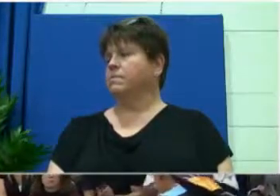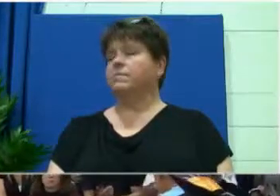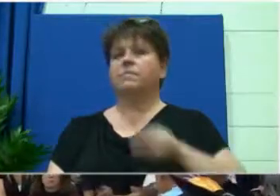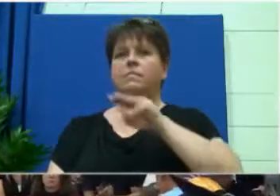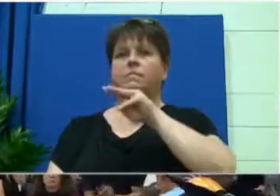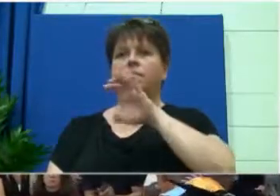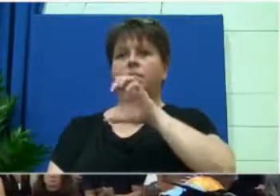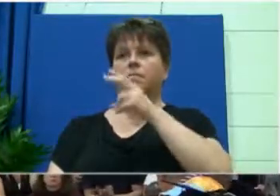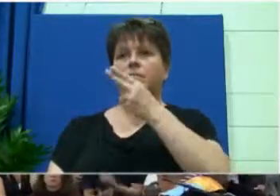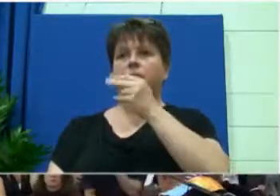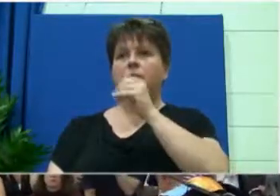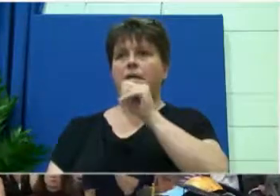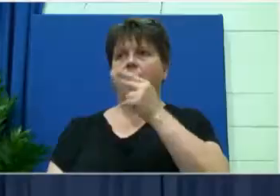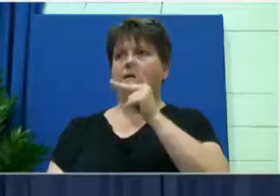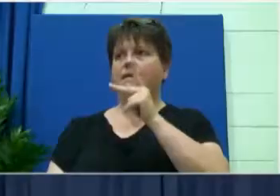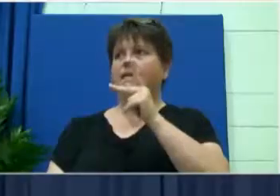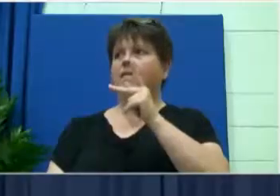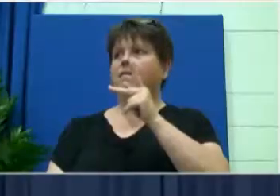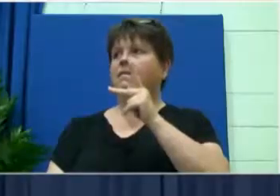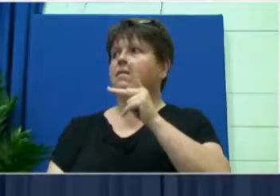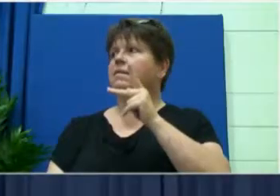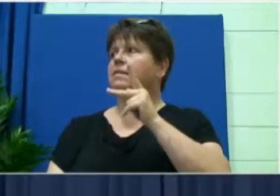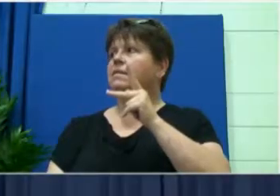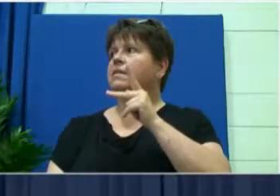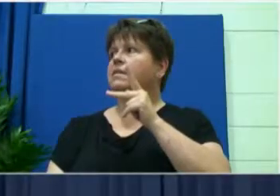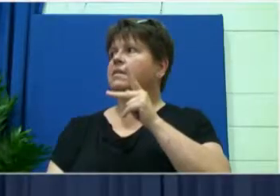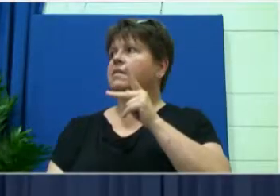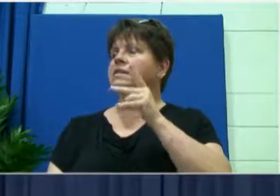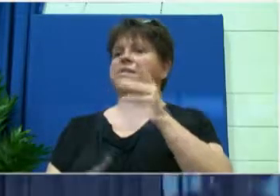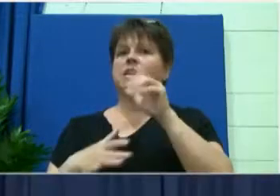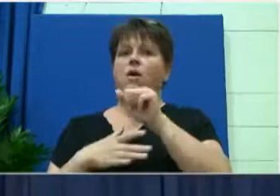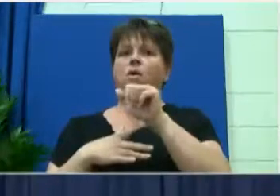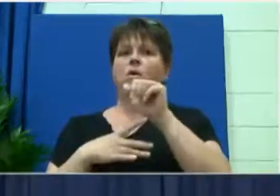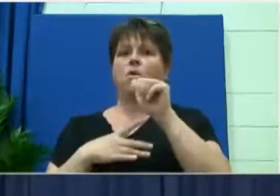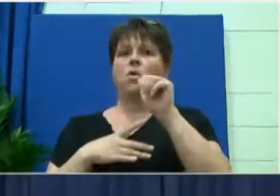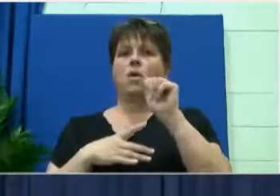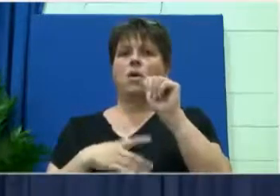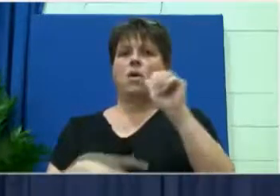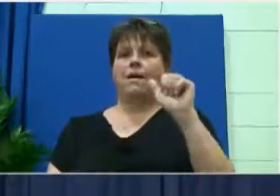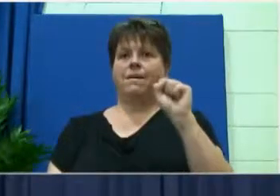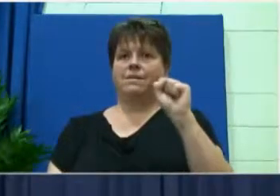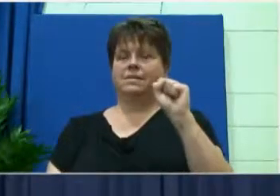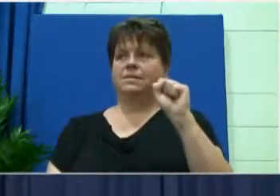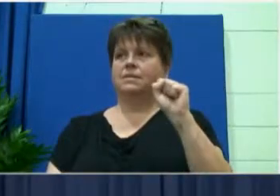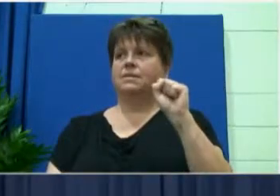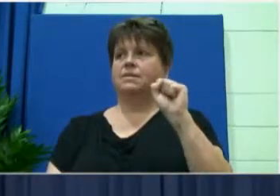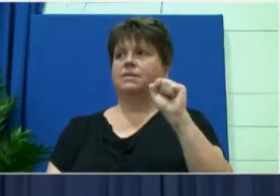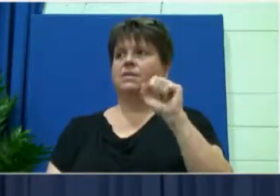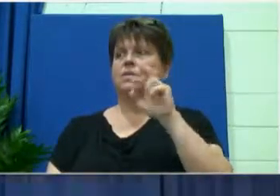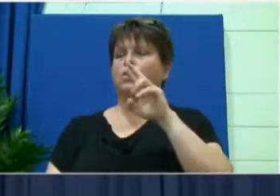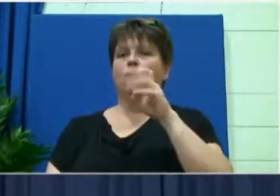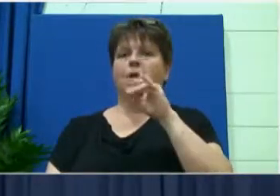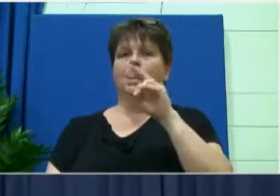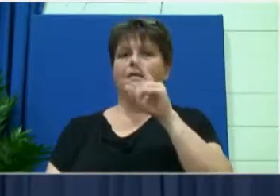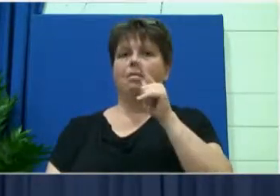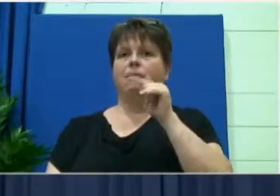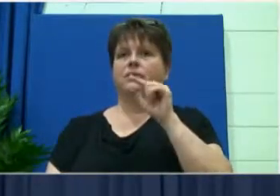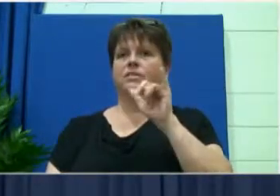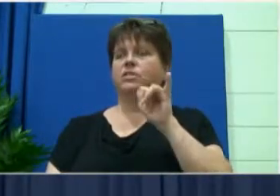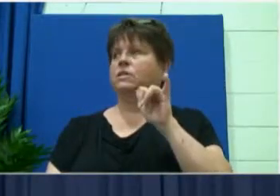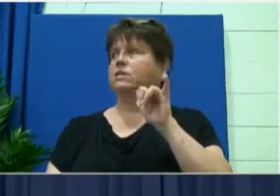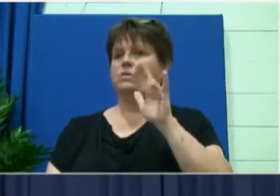Micah Colleen Bell of Altamont is receiving an Associate in Applied Science degree in radiology. She